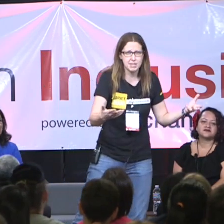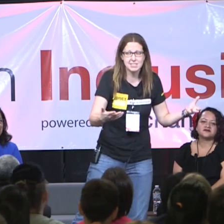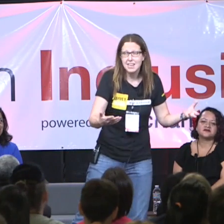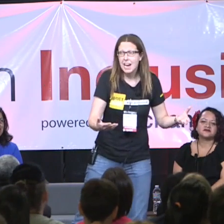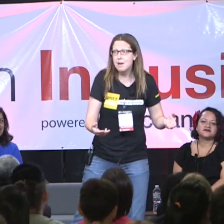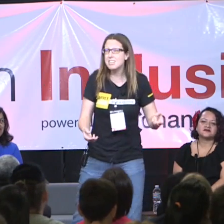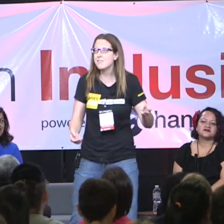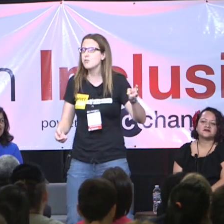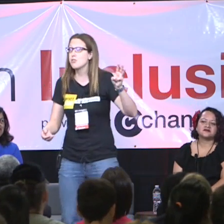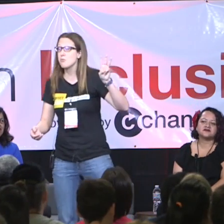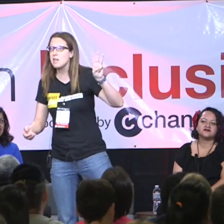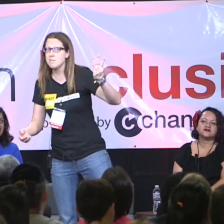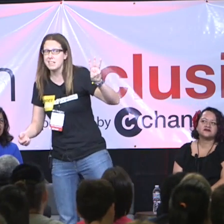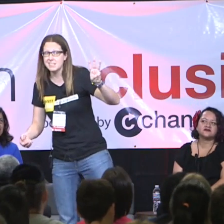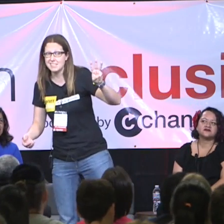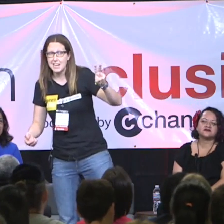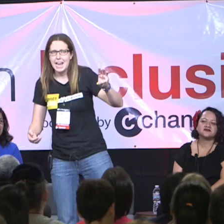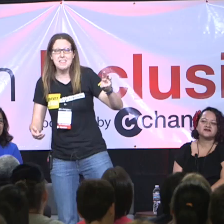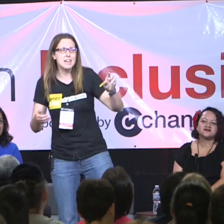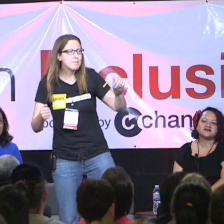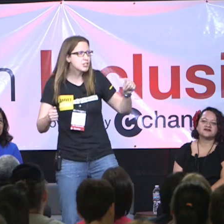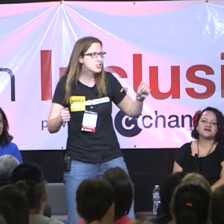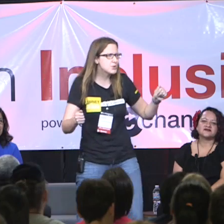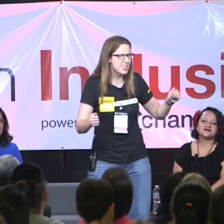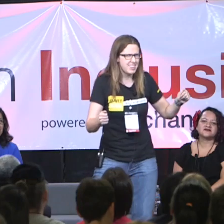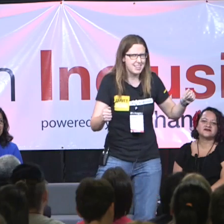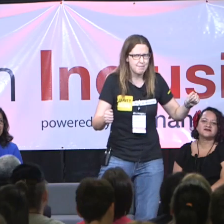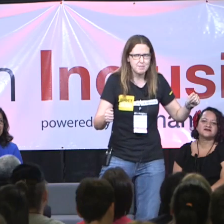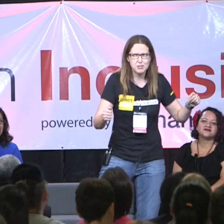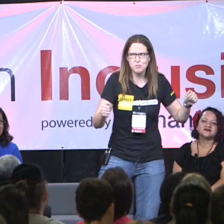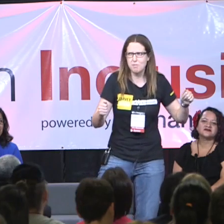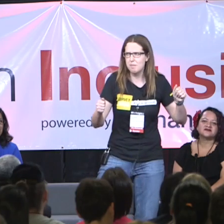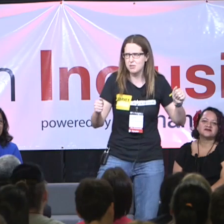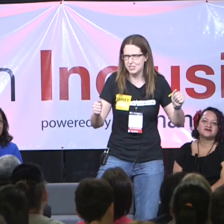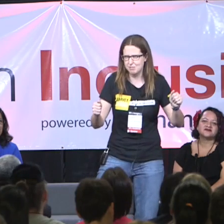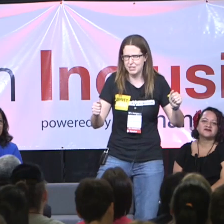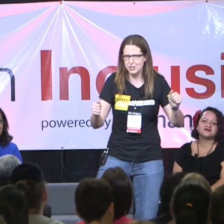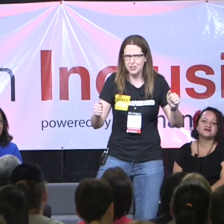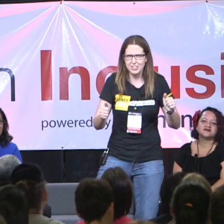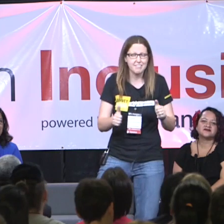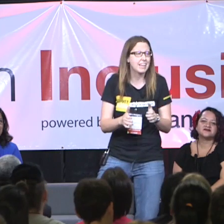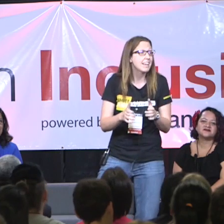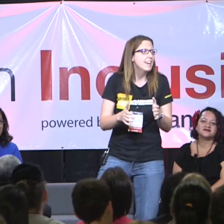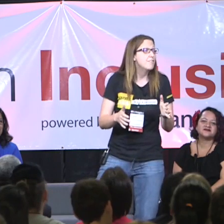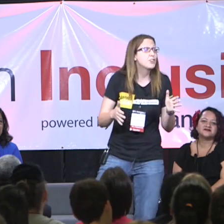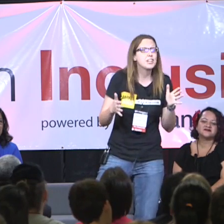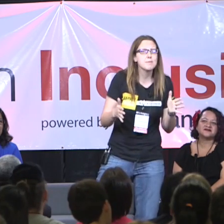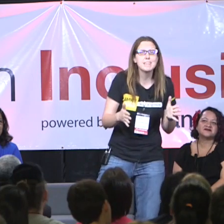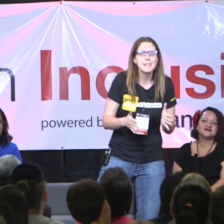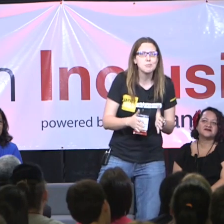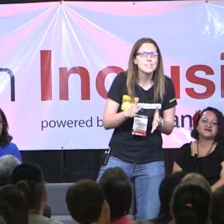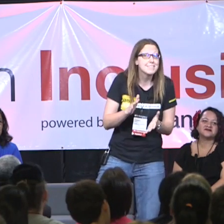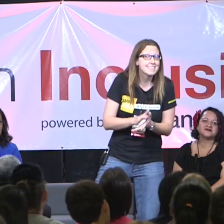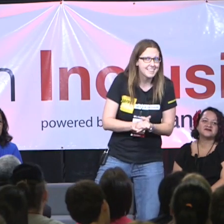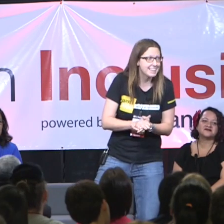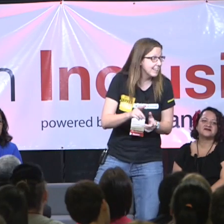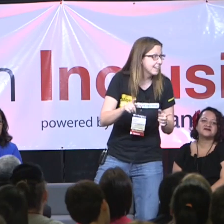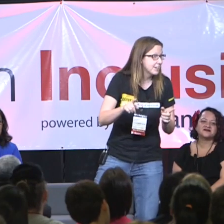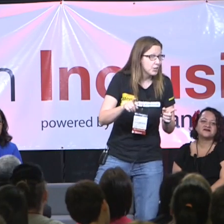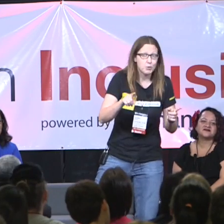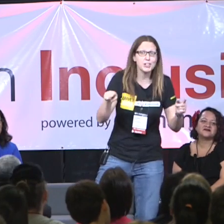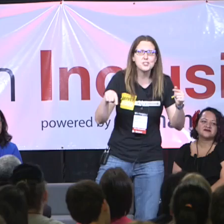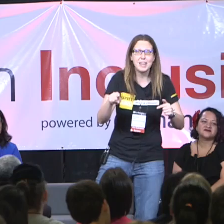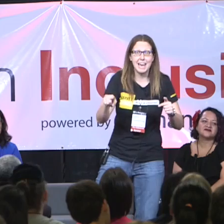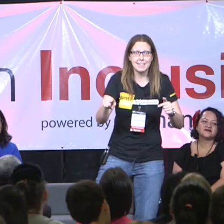other topics. I'm gonna give you 3 minutes, and then I'm gonna do the thing, maybe you remember this from kindergarten love, like, if you could hear me clap once, that